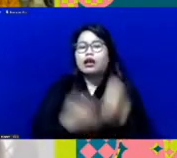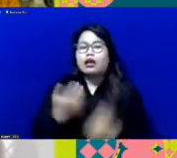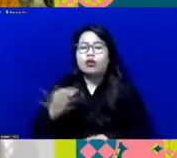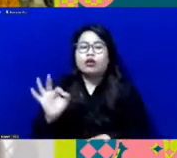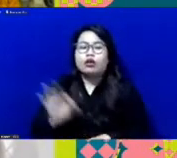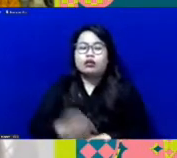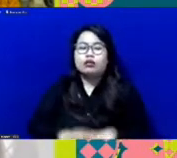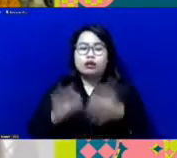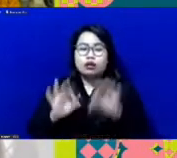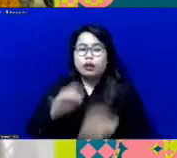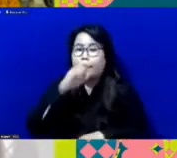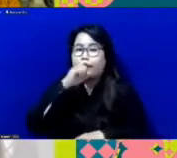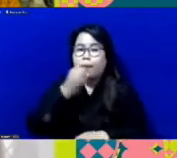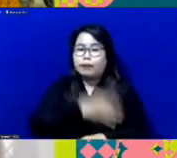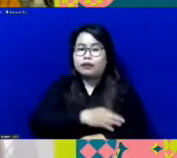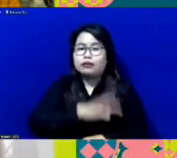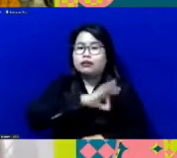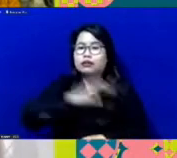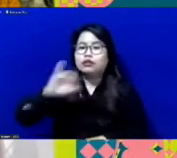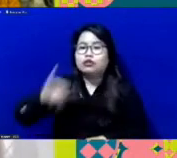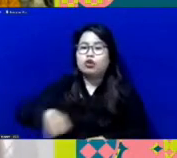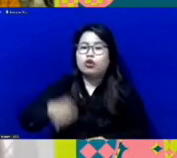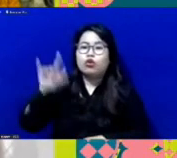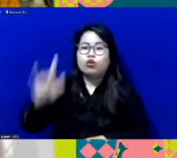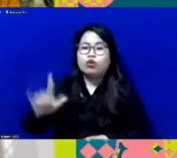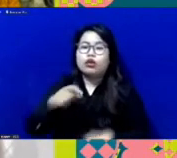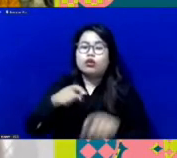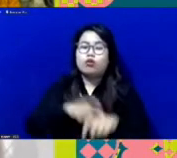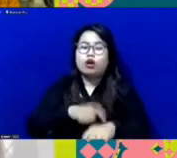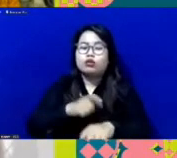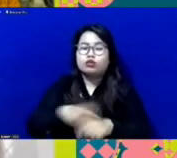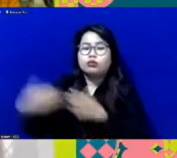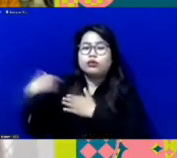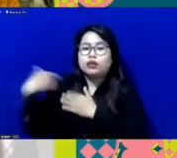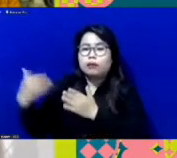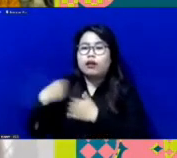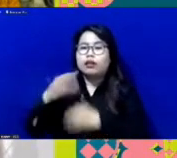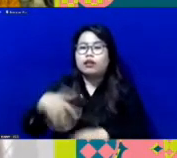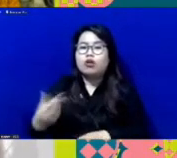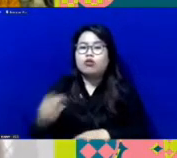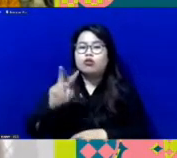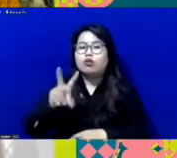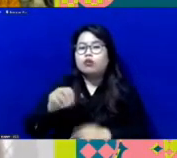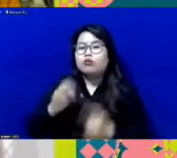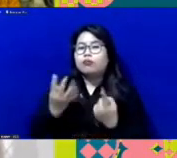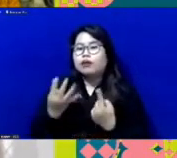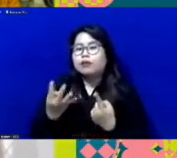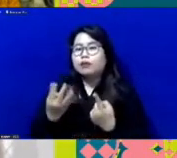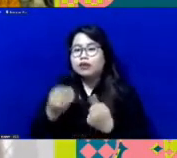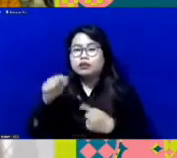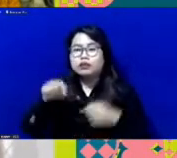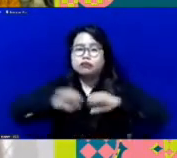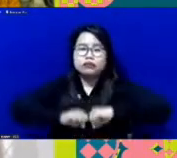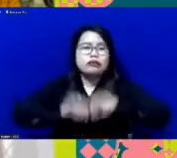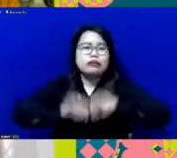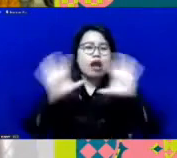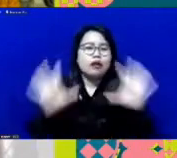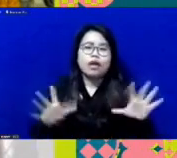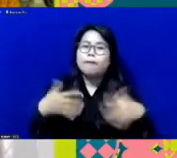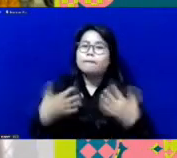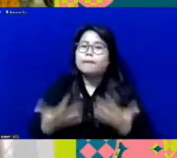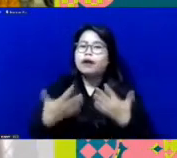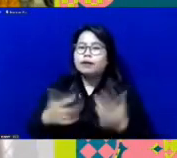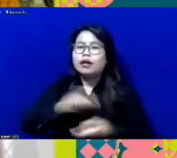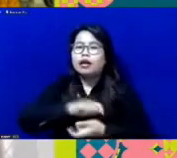came to power in 2014, mentioned about a mental revolution, how Indonesia have